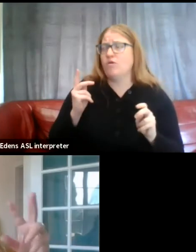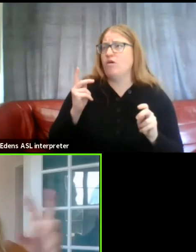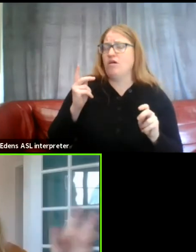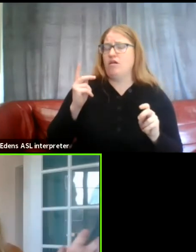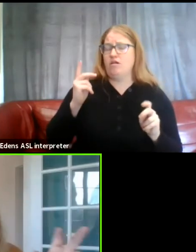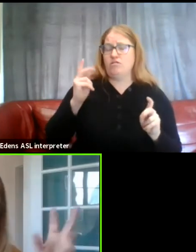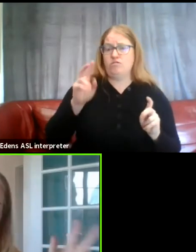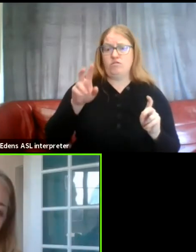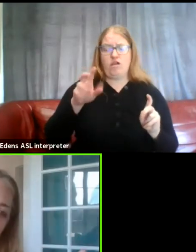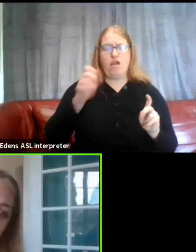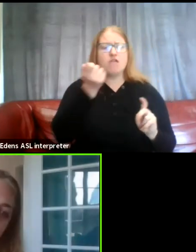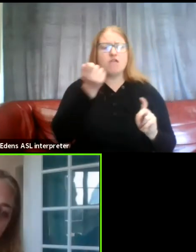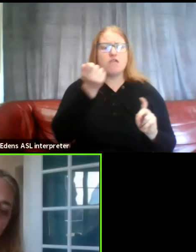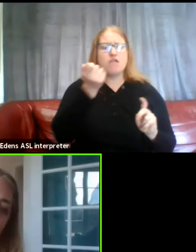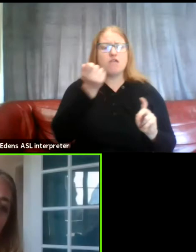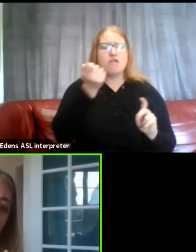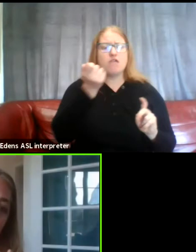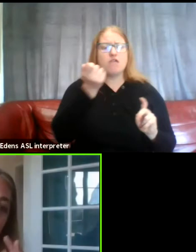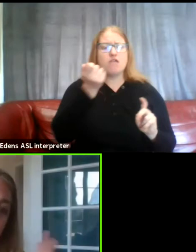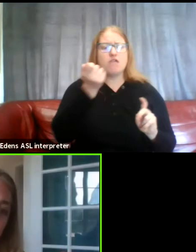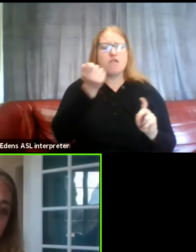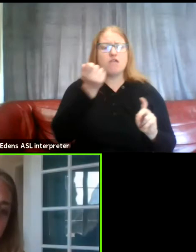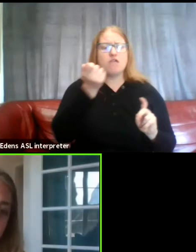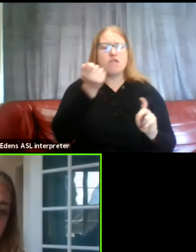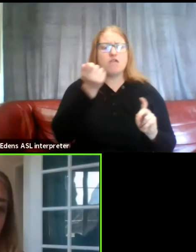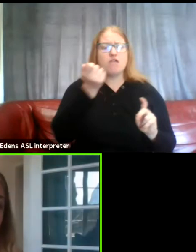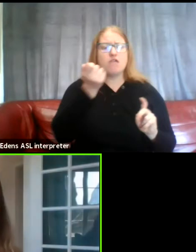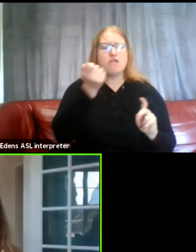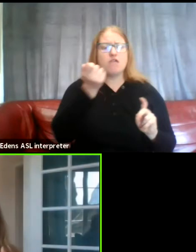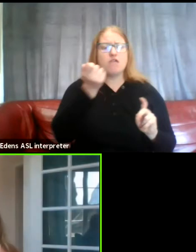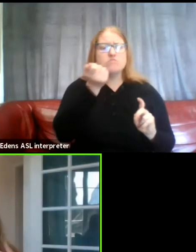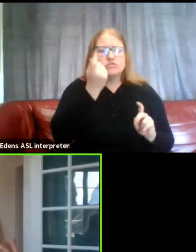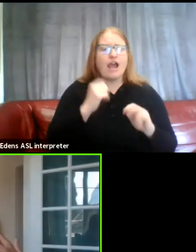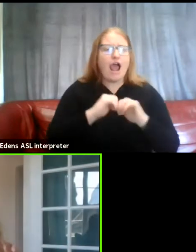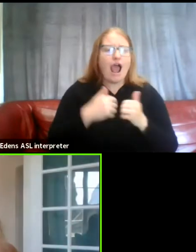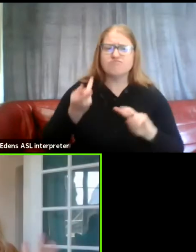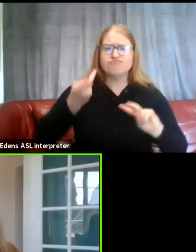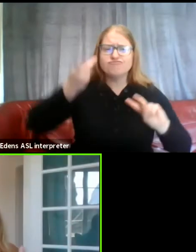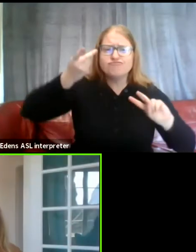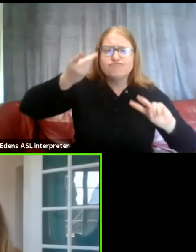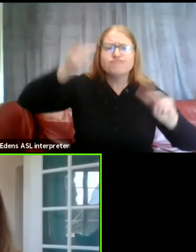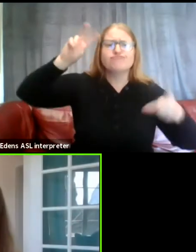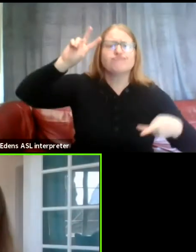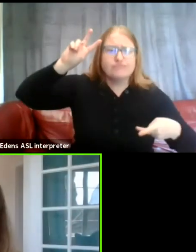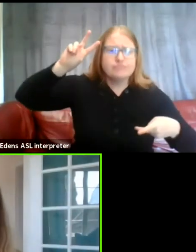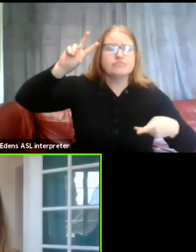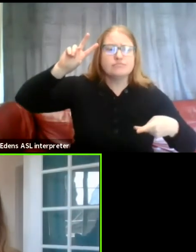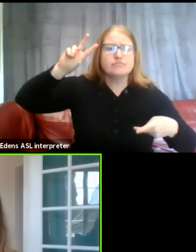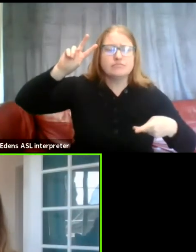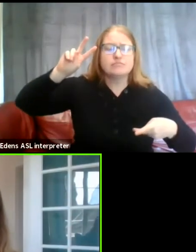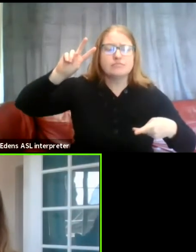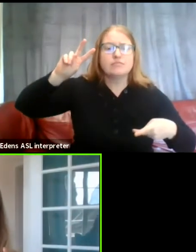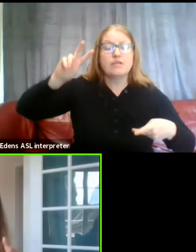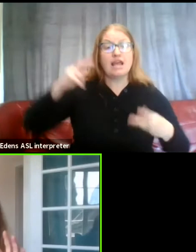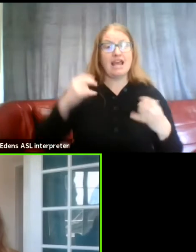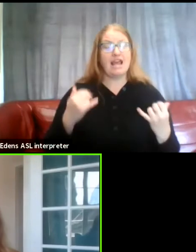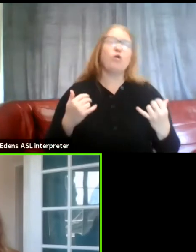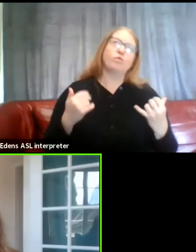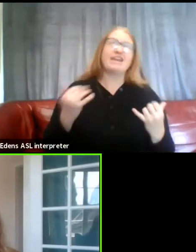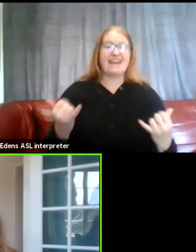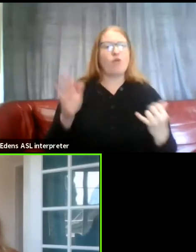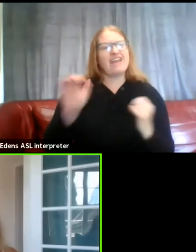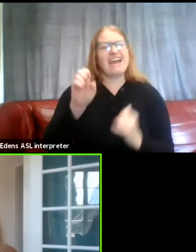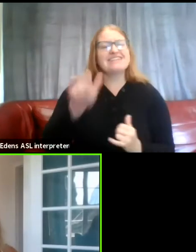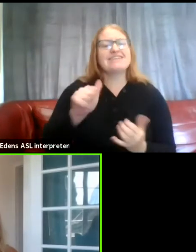how we all have misread female characters on TV, and helps us understand how to read them. So I think the most